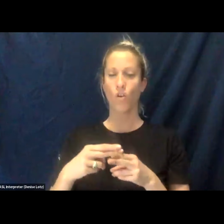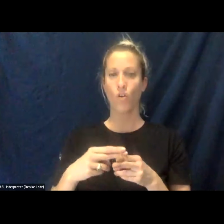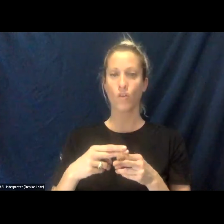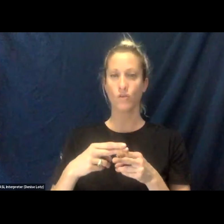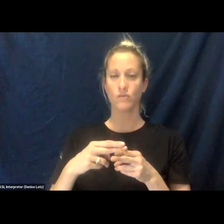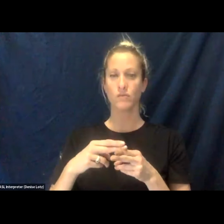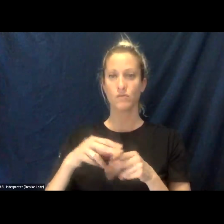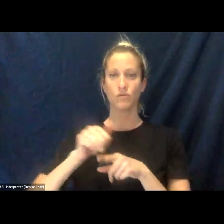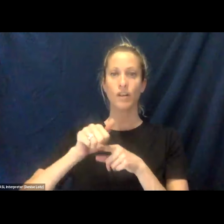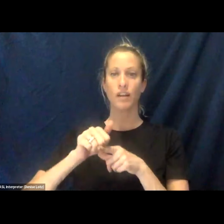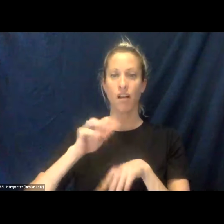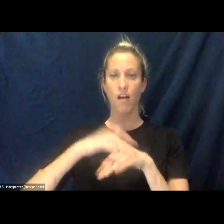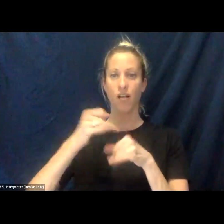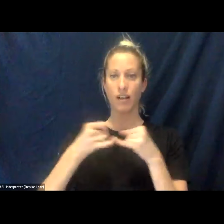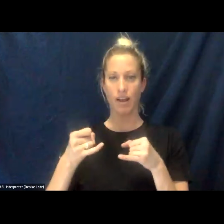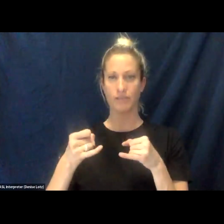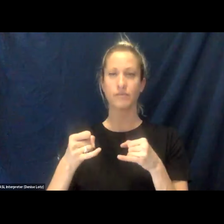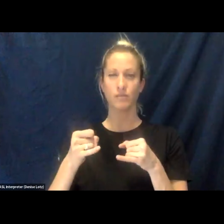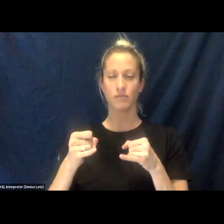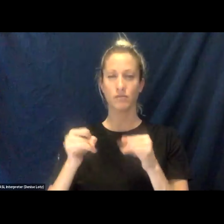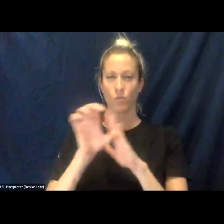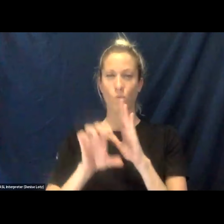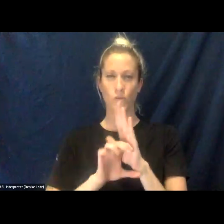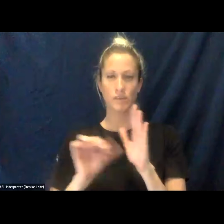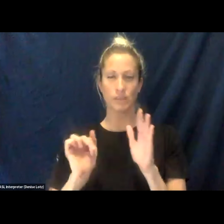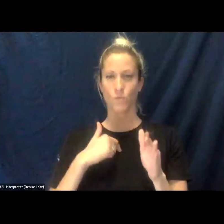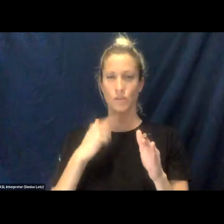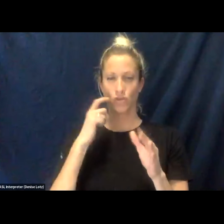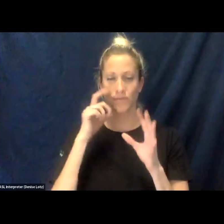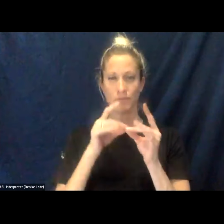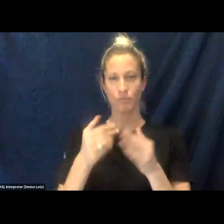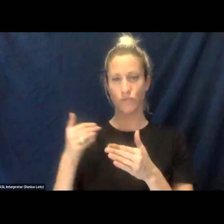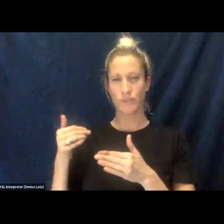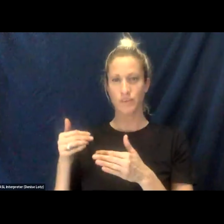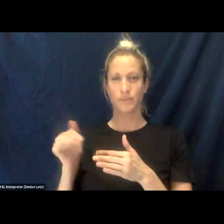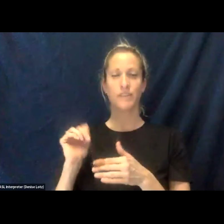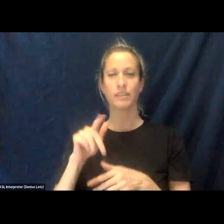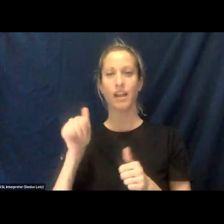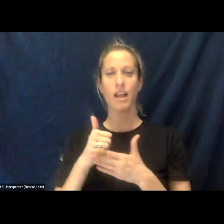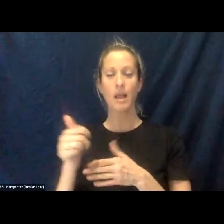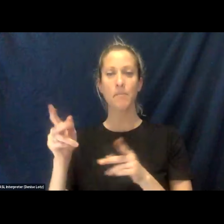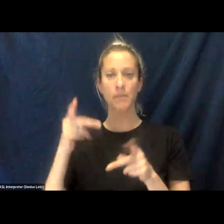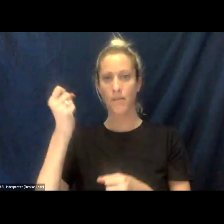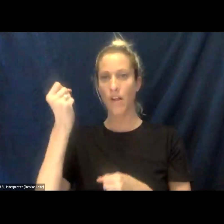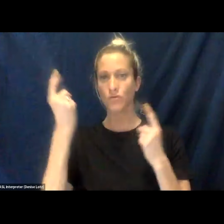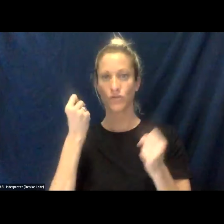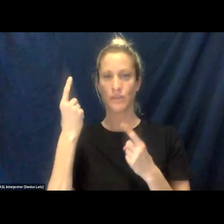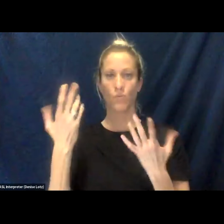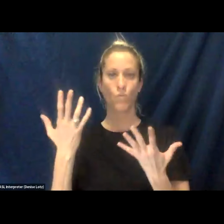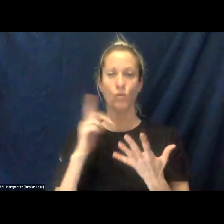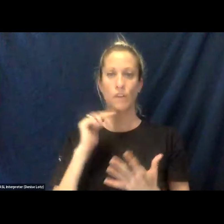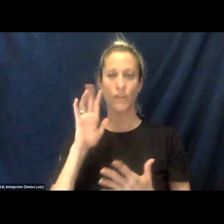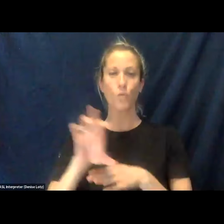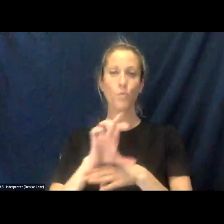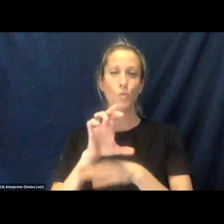It's an online-based courseware similar to what Chris had mentioned earlier, where we help people understand really the computer basics. This may be